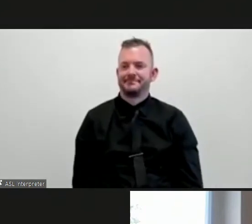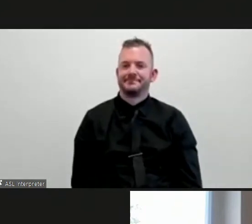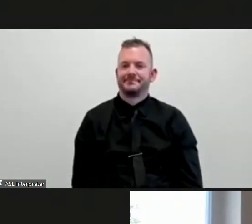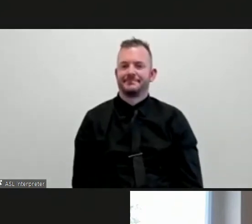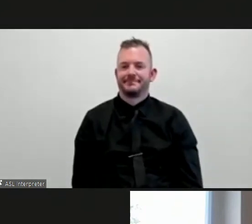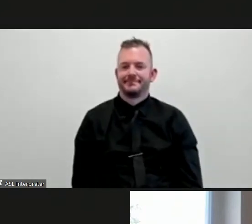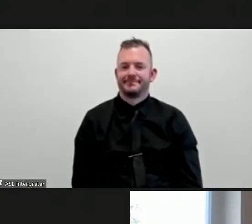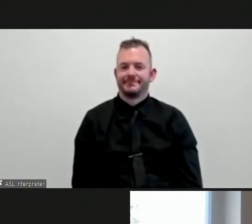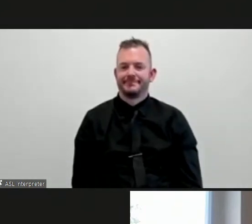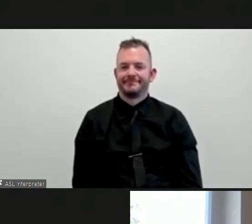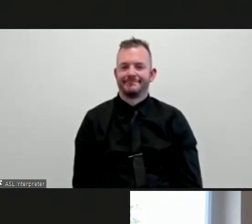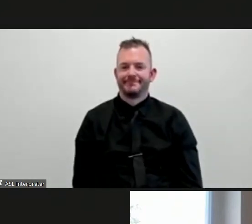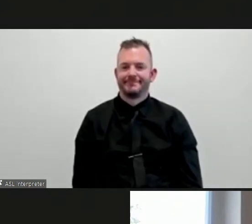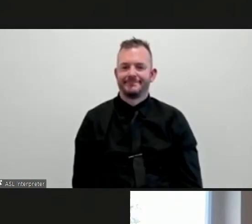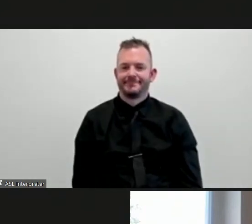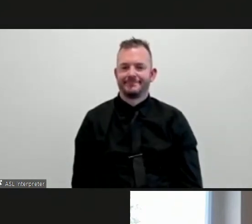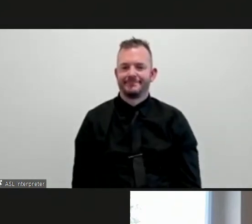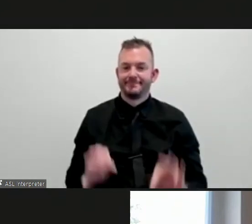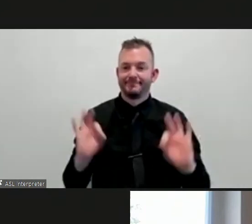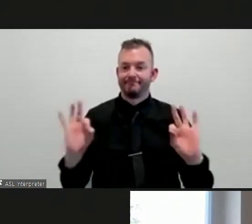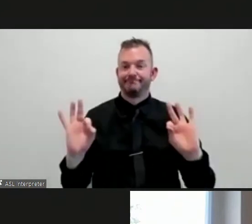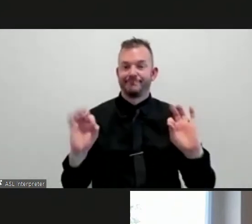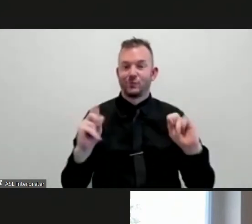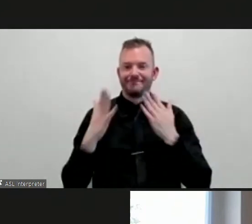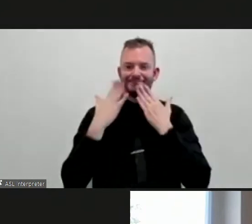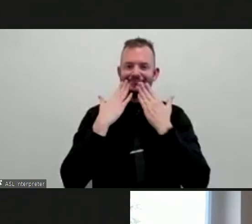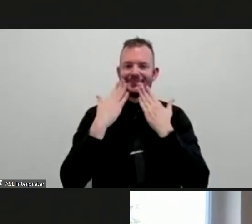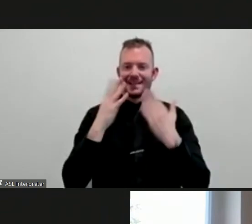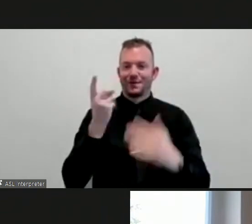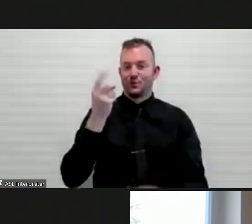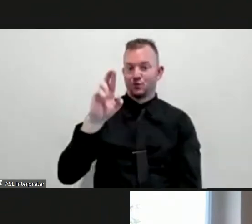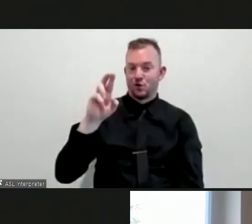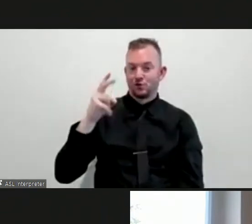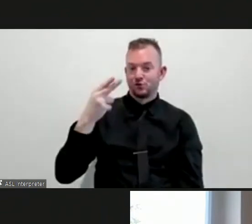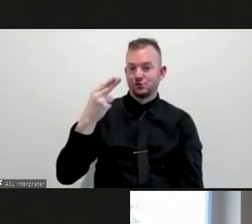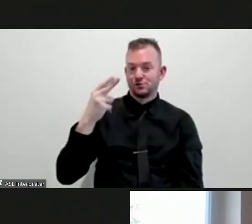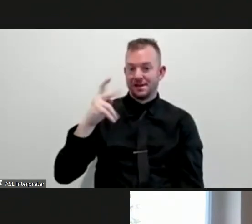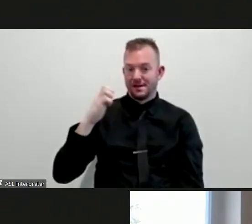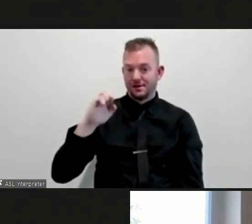All right, so with that, thank you to Dr. Rachel Herlihy, Kate